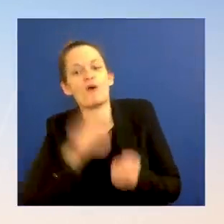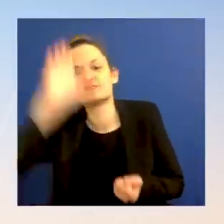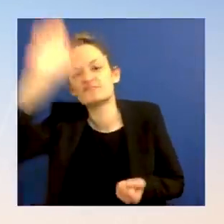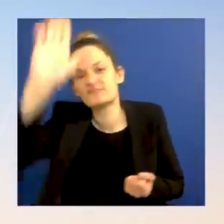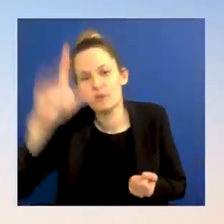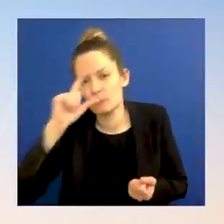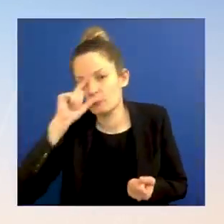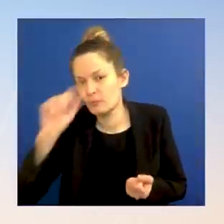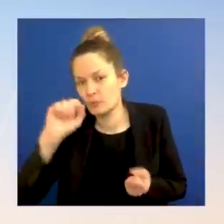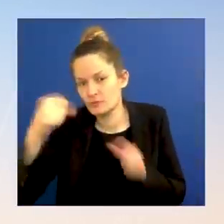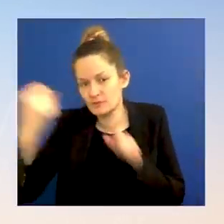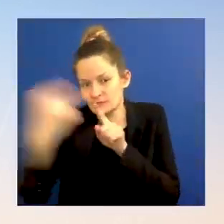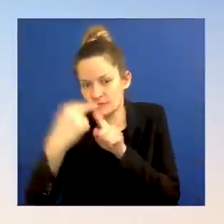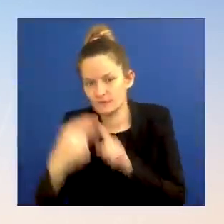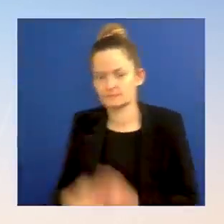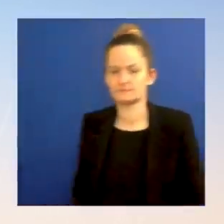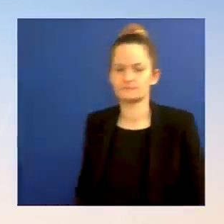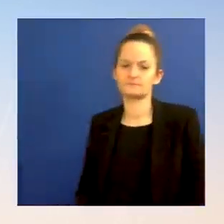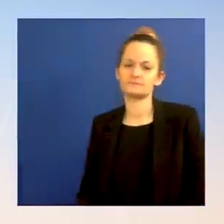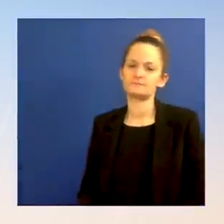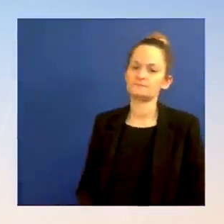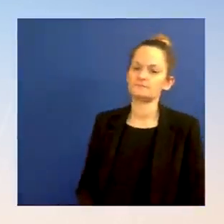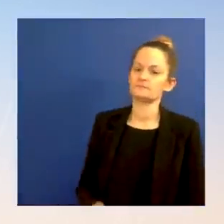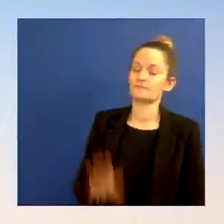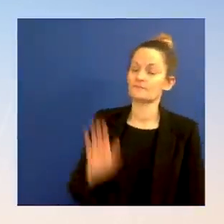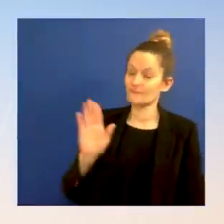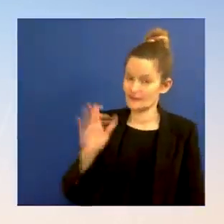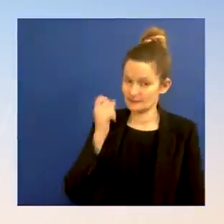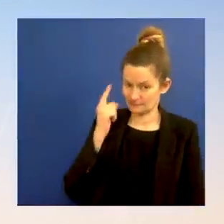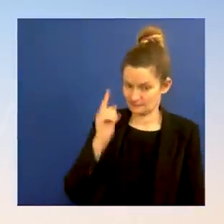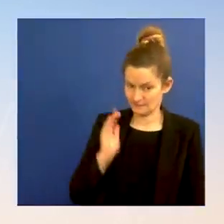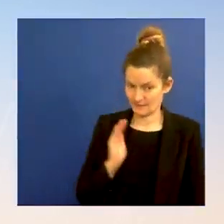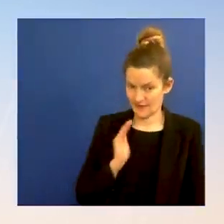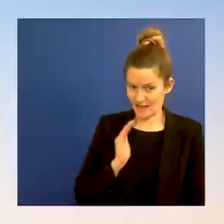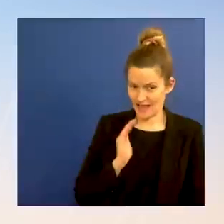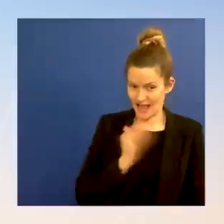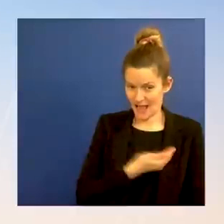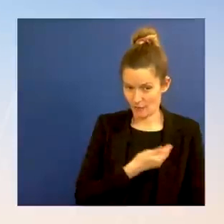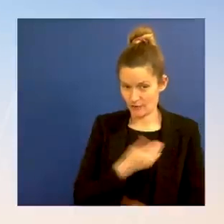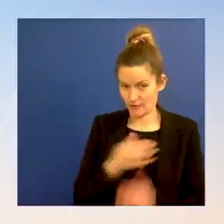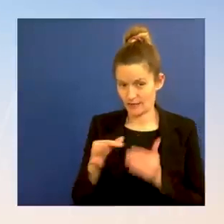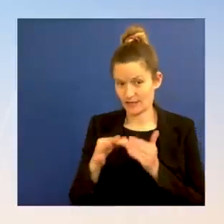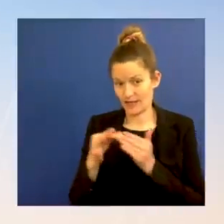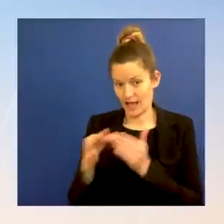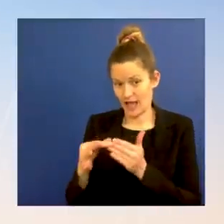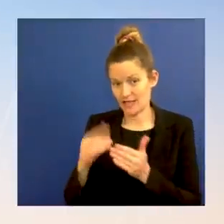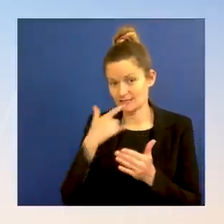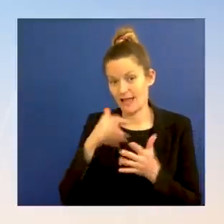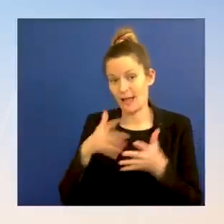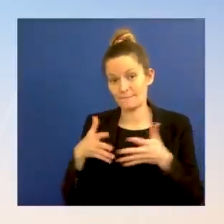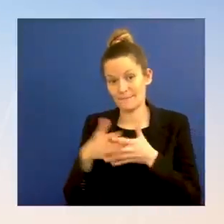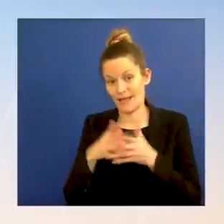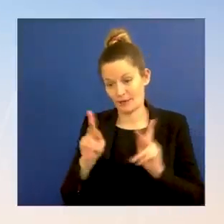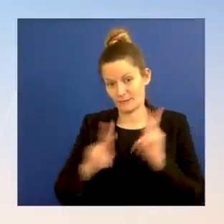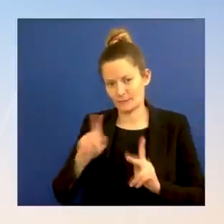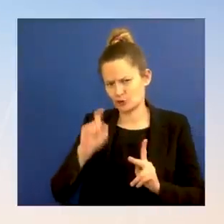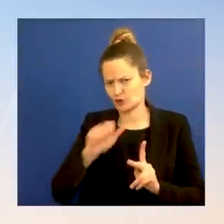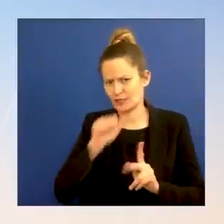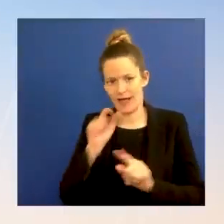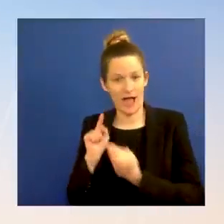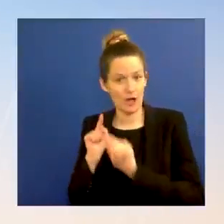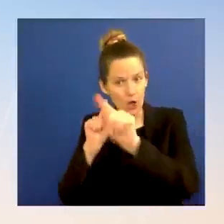travel to Ukraine for any reason, so that's where it stands. Go ahead. Thank you so much. A very factual question